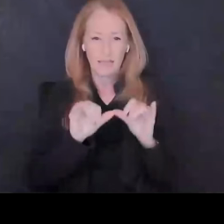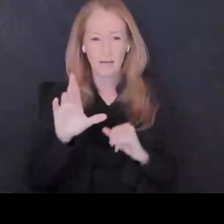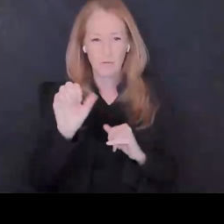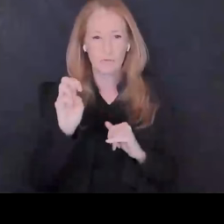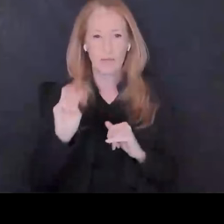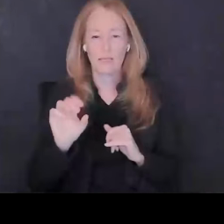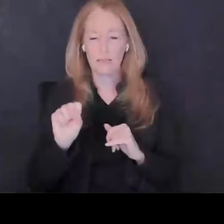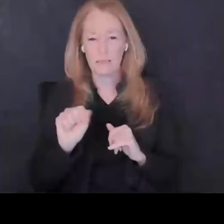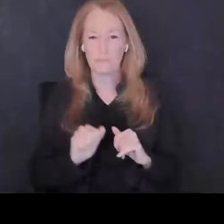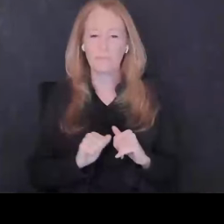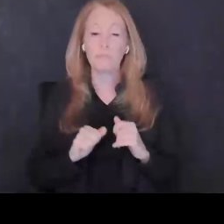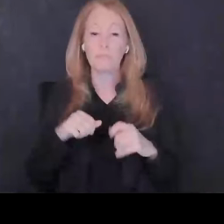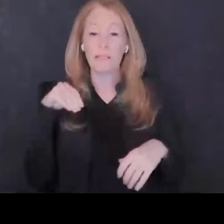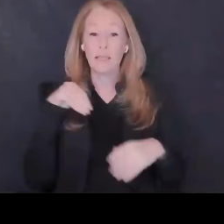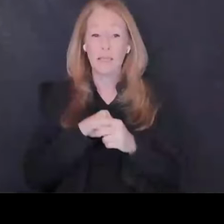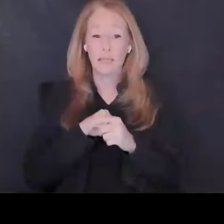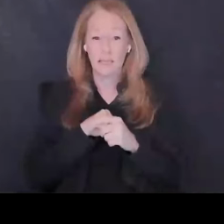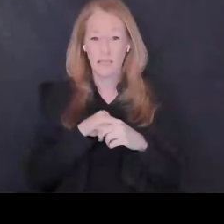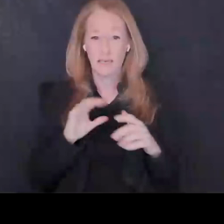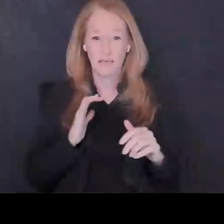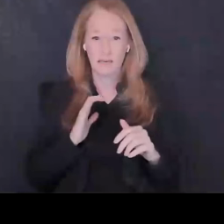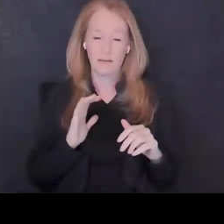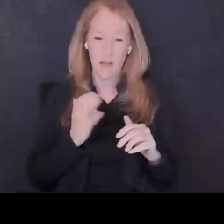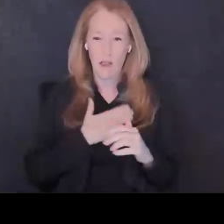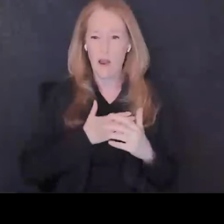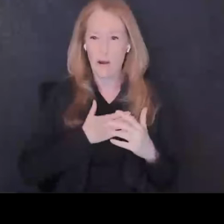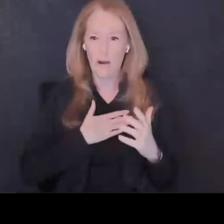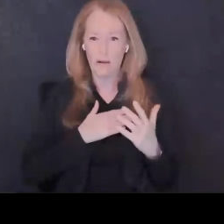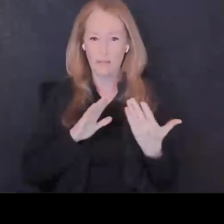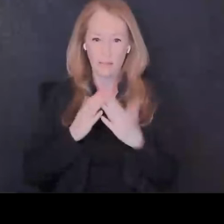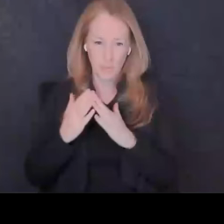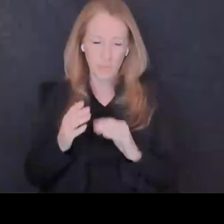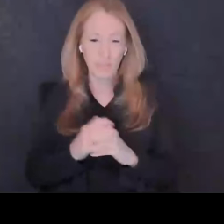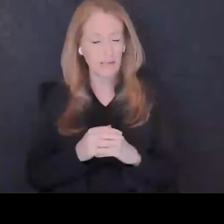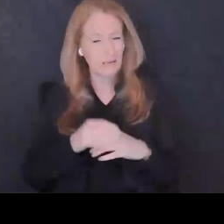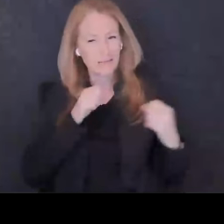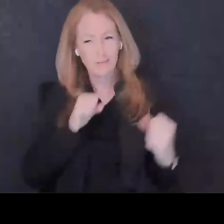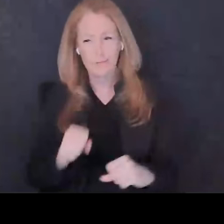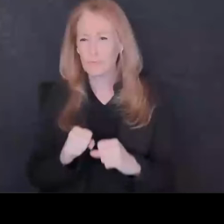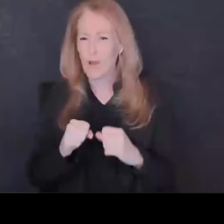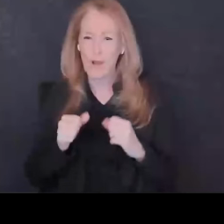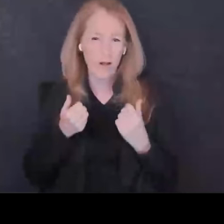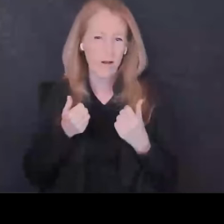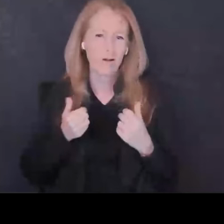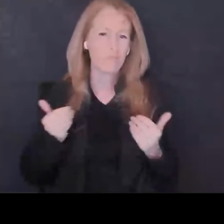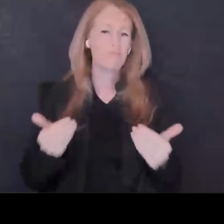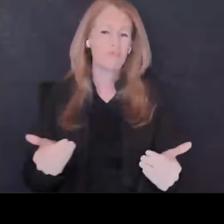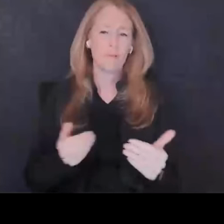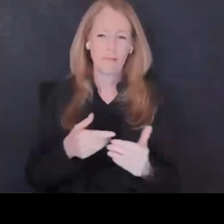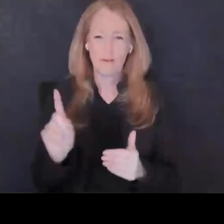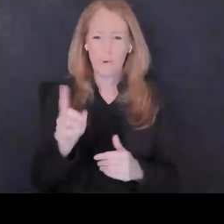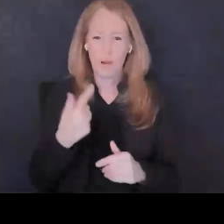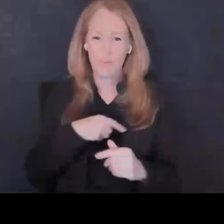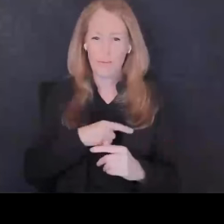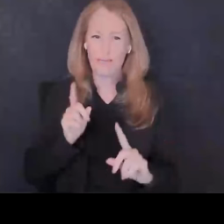Such a powerful mode to move us in the direction of where we need to be going. Next slide, please.